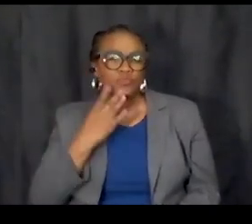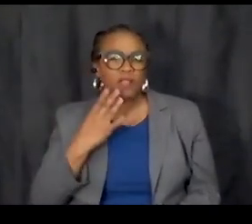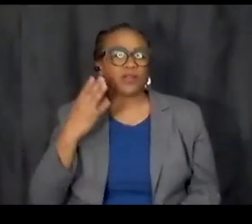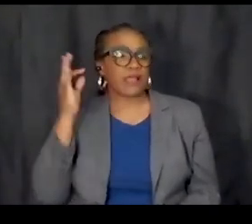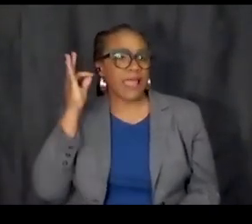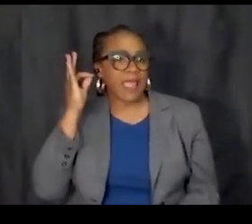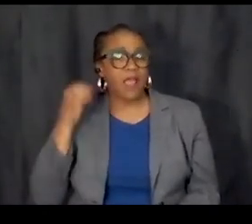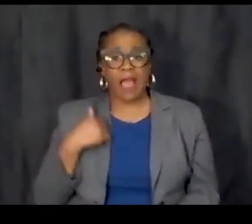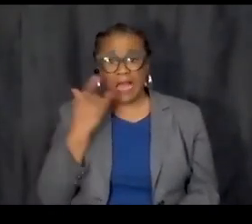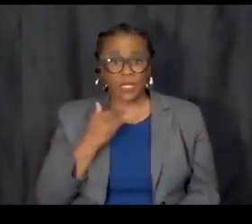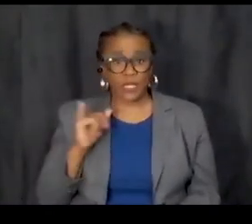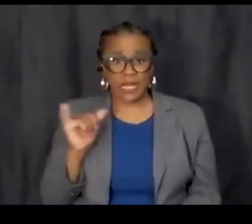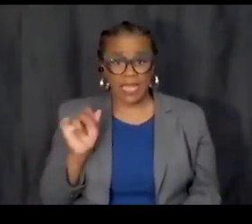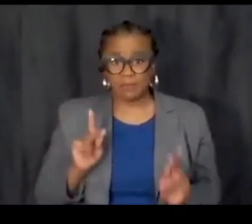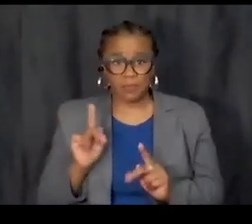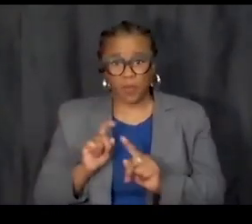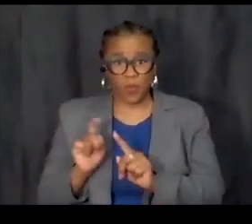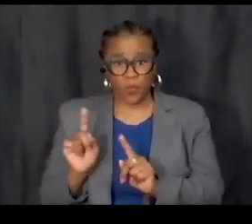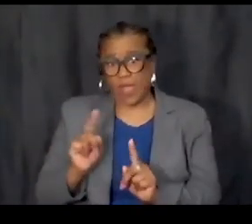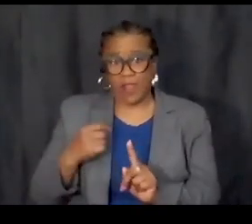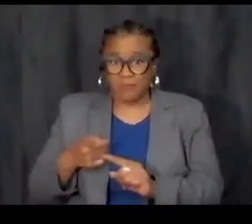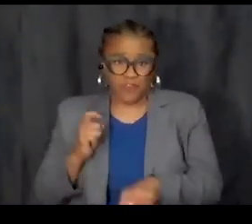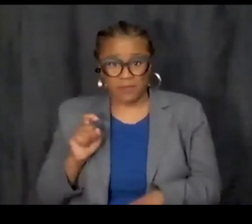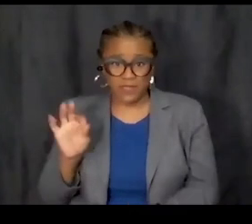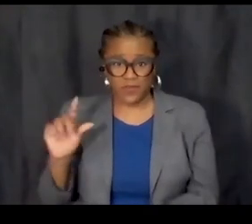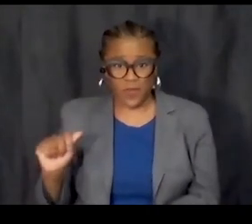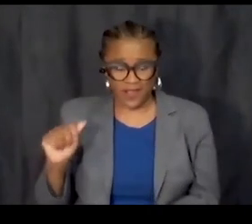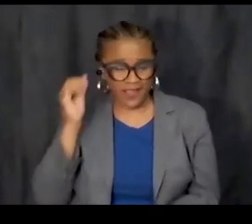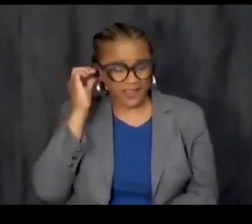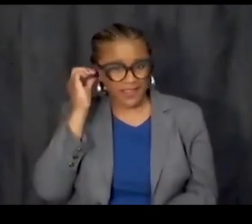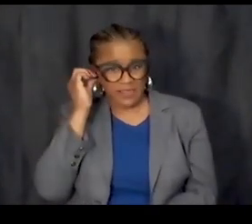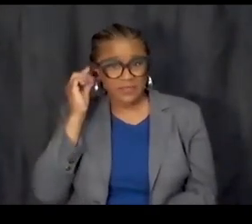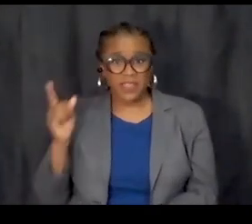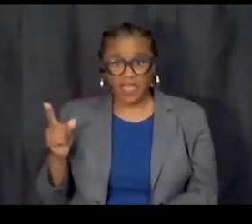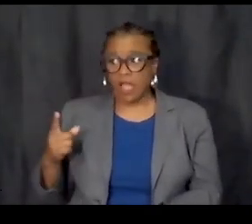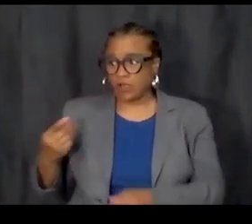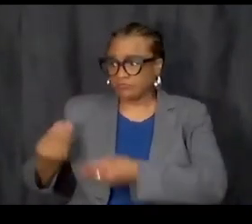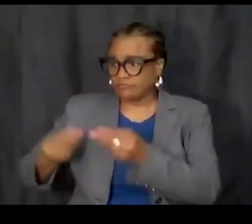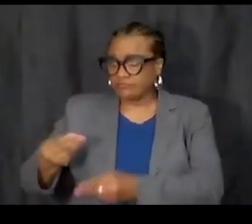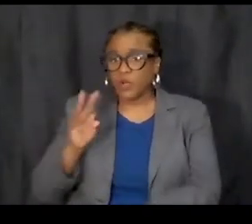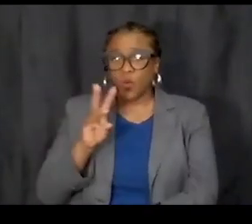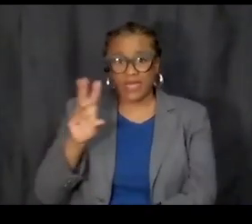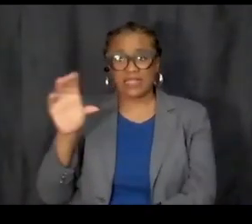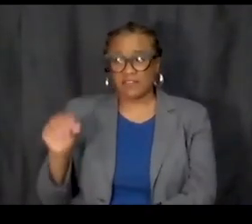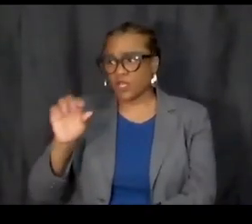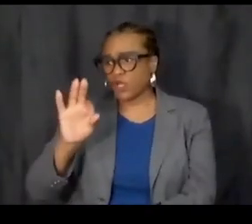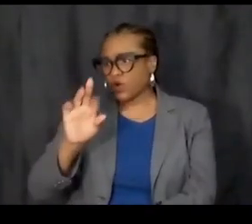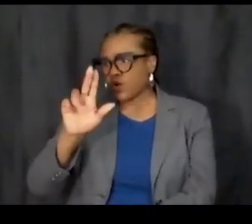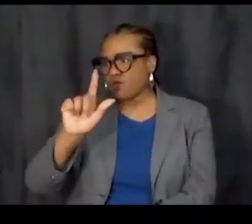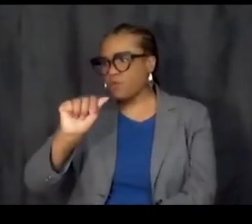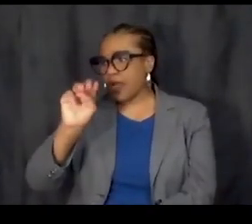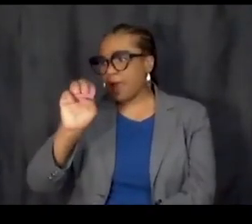I look like people from where I'm from in Florida, who are descendants of West African Fula, Mende, and